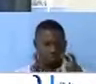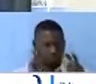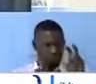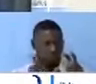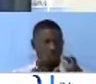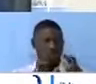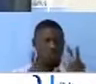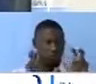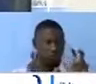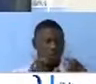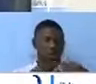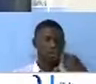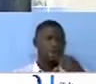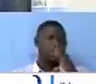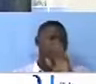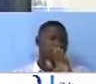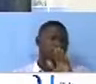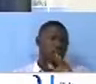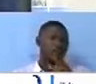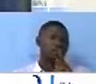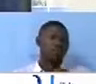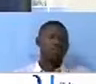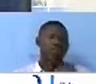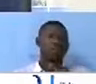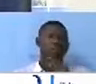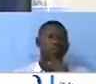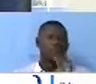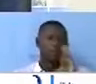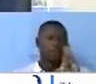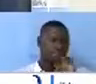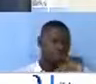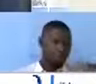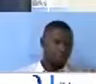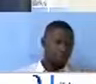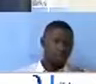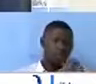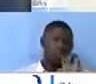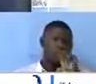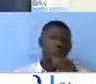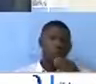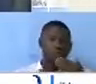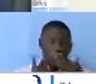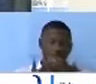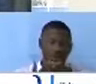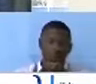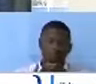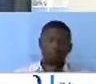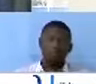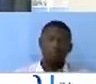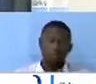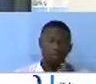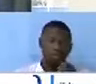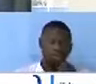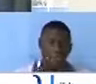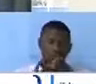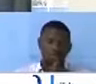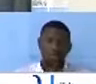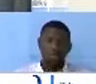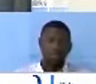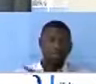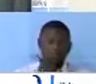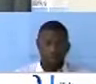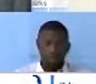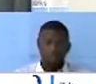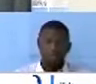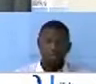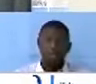your information, we can tell you that there is a place called Bambadinka at the NIA, whether you accept it or